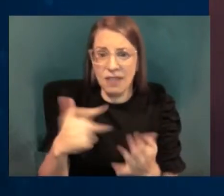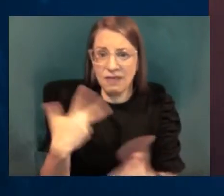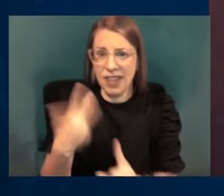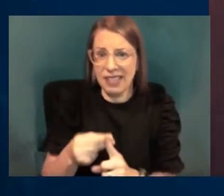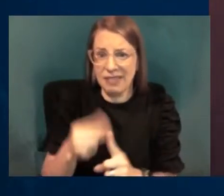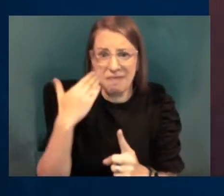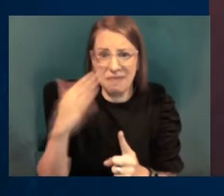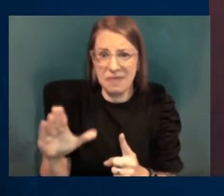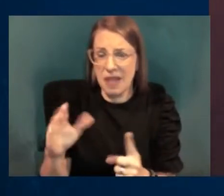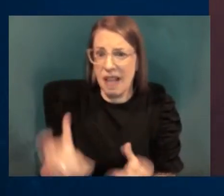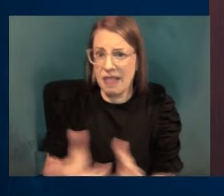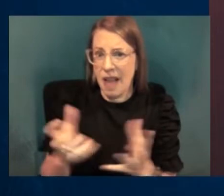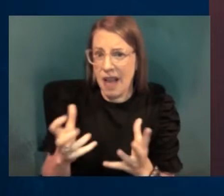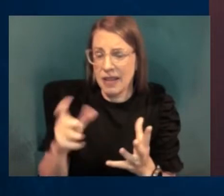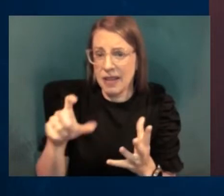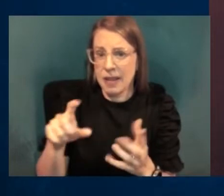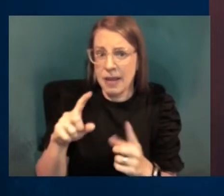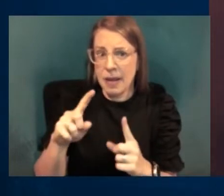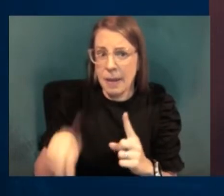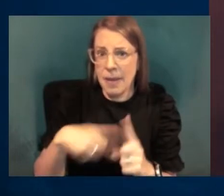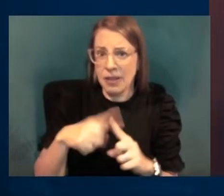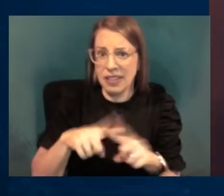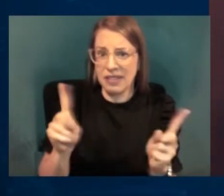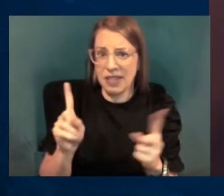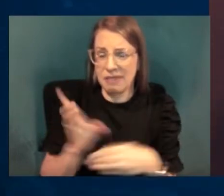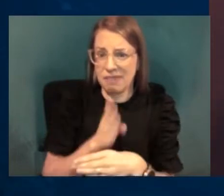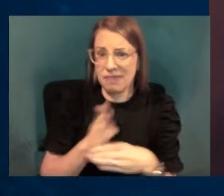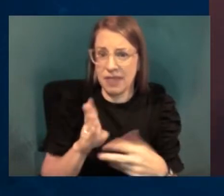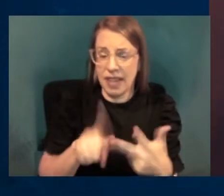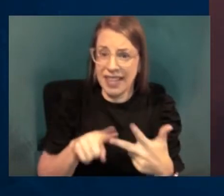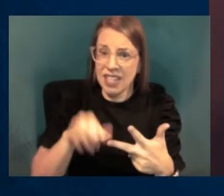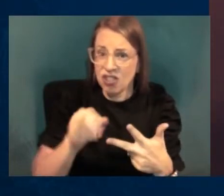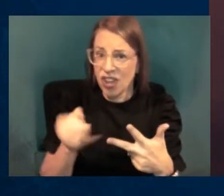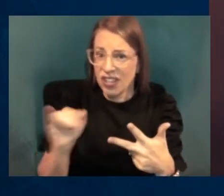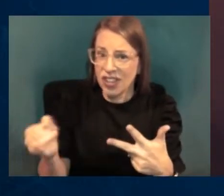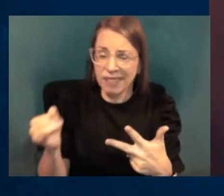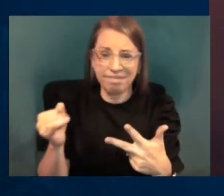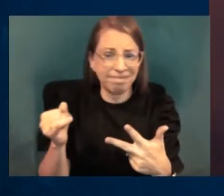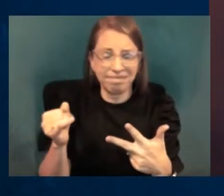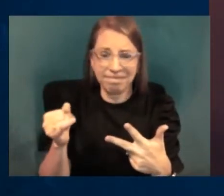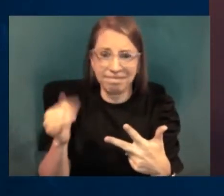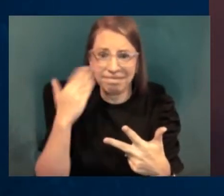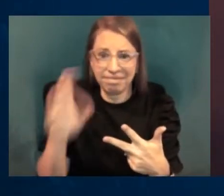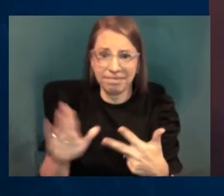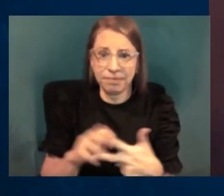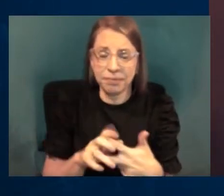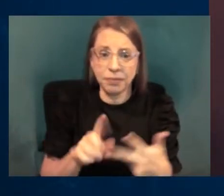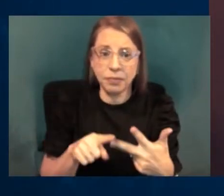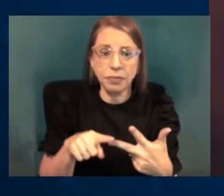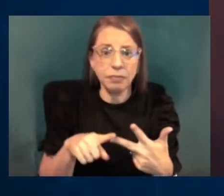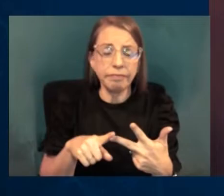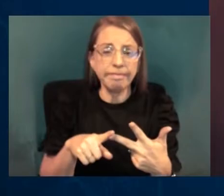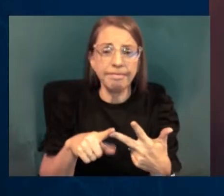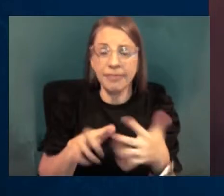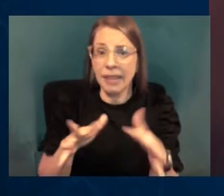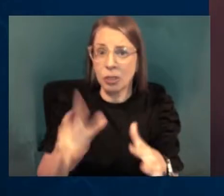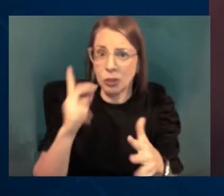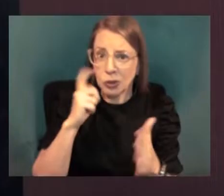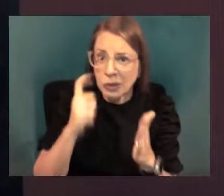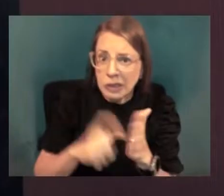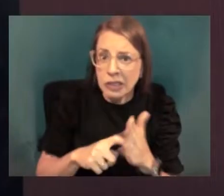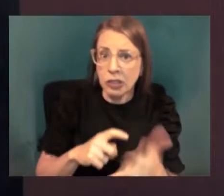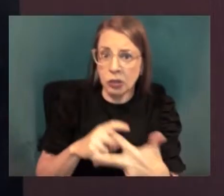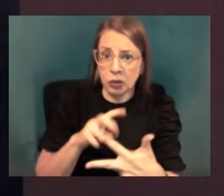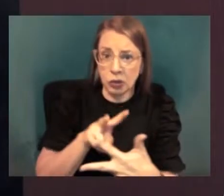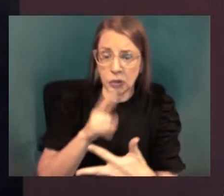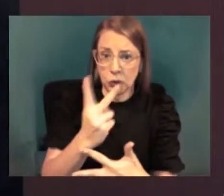know a lot about the difference in terms of just the J&J vaccine. I'm really anxious to see what happens with their 2-shot data should be coming